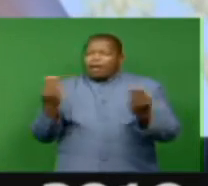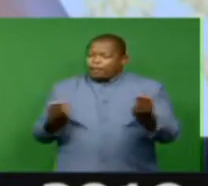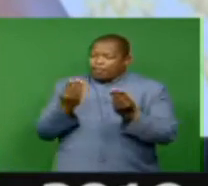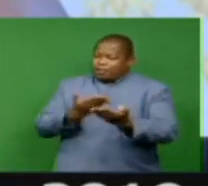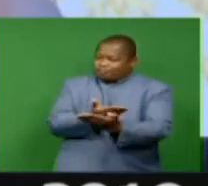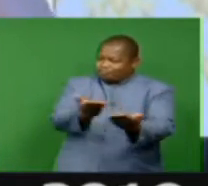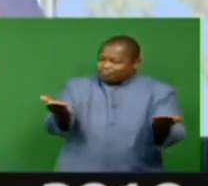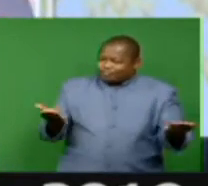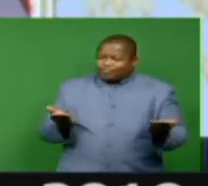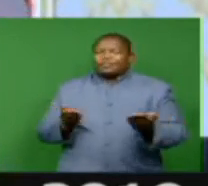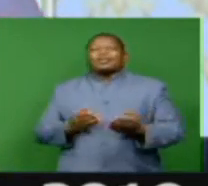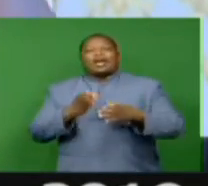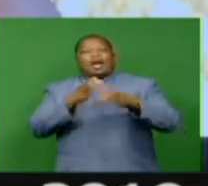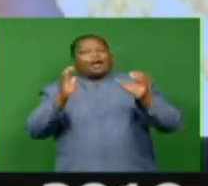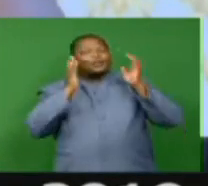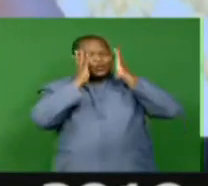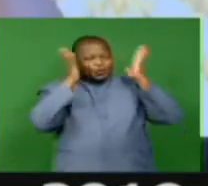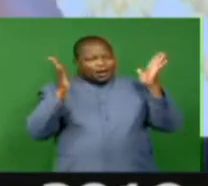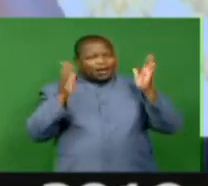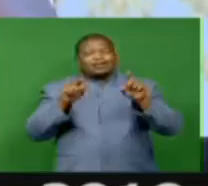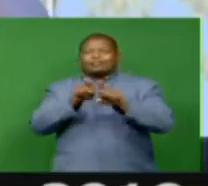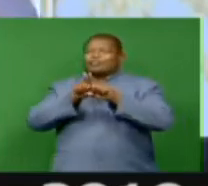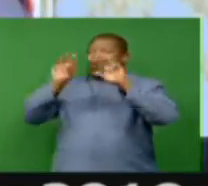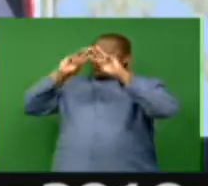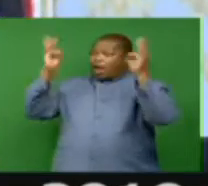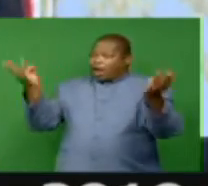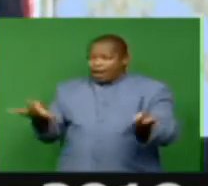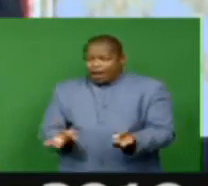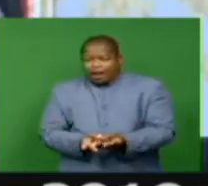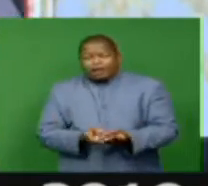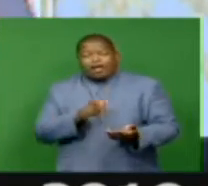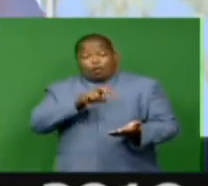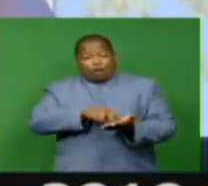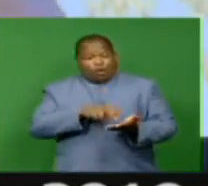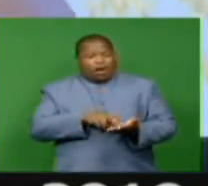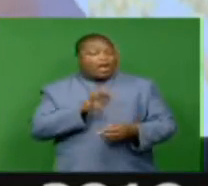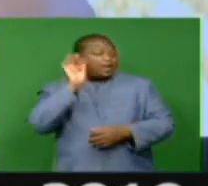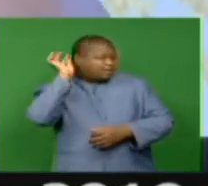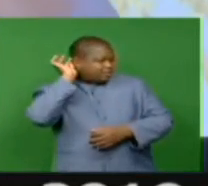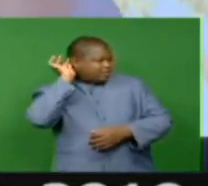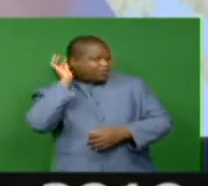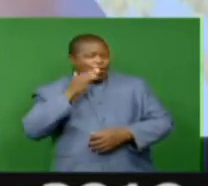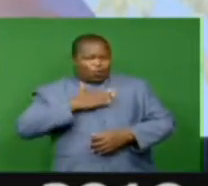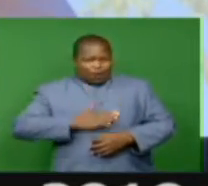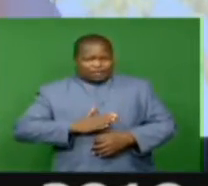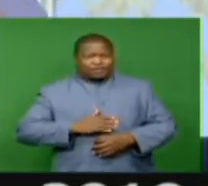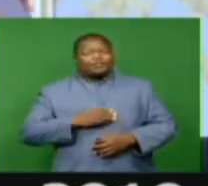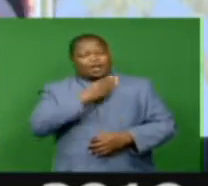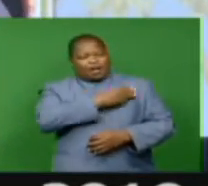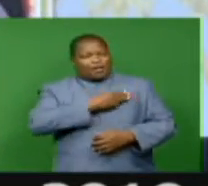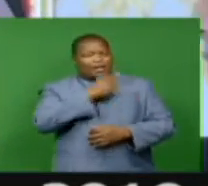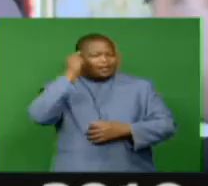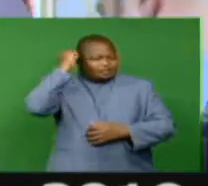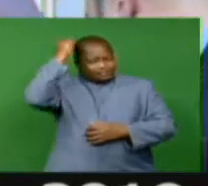world. Baye te, we no pagati, we no ngangizintaba. wimbu we uyasabeka kudle